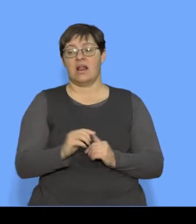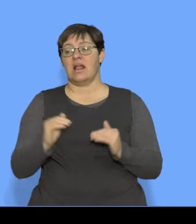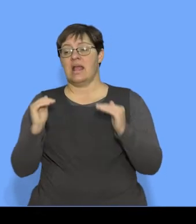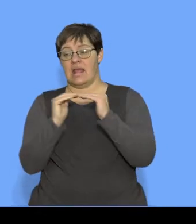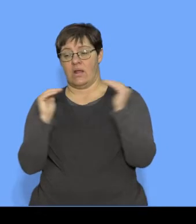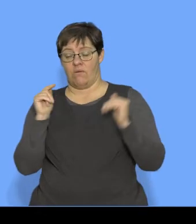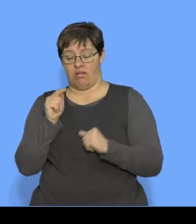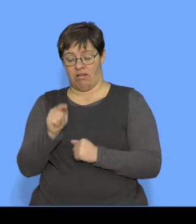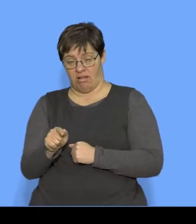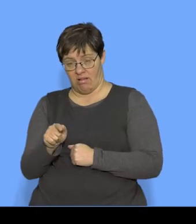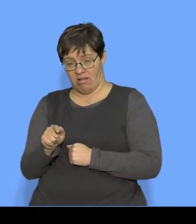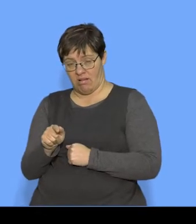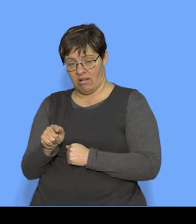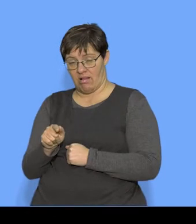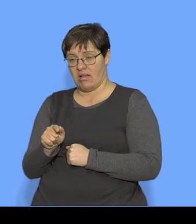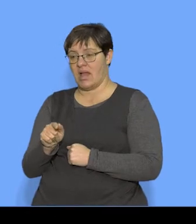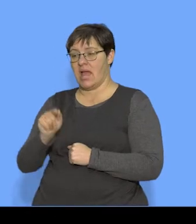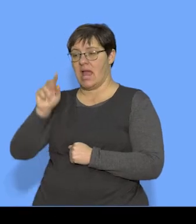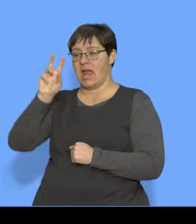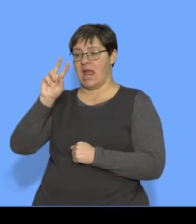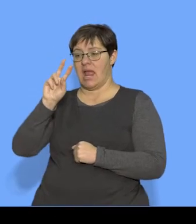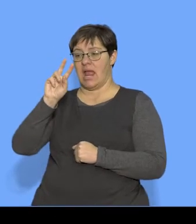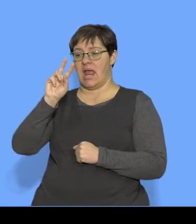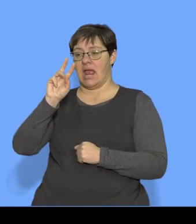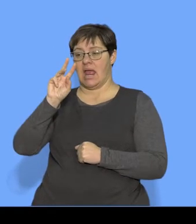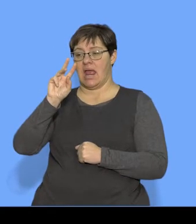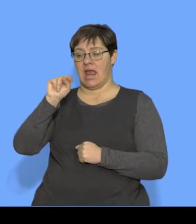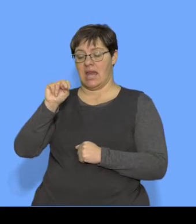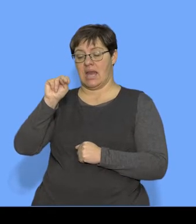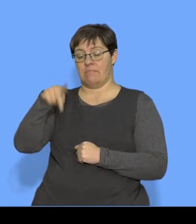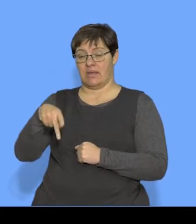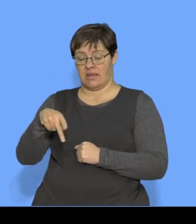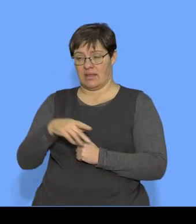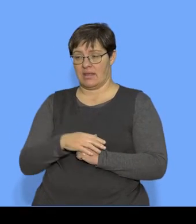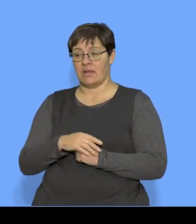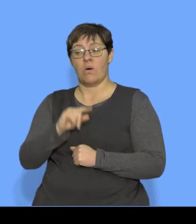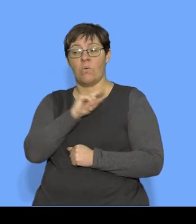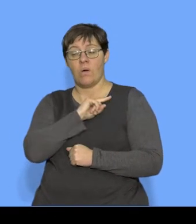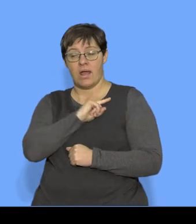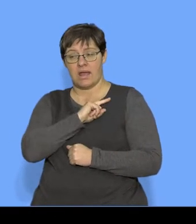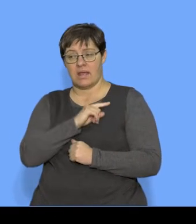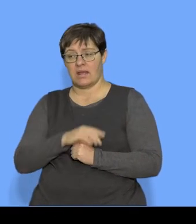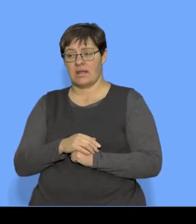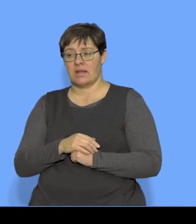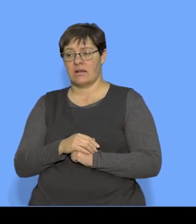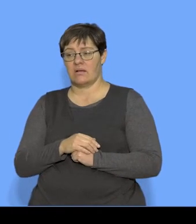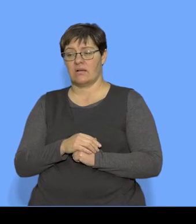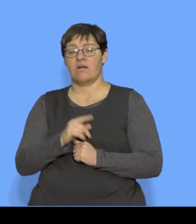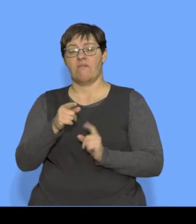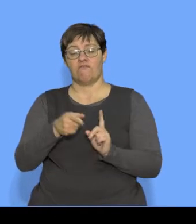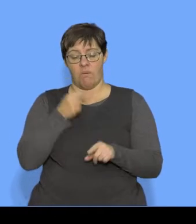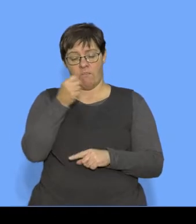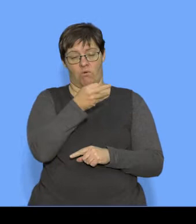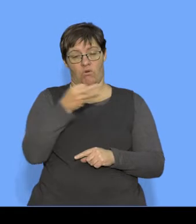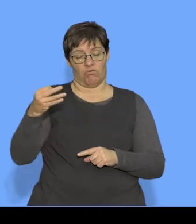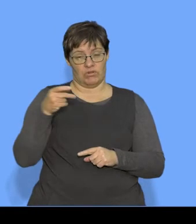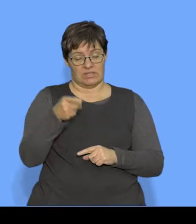equals to NP, right? And this will be because from